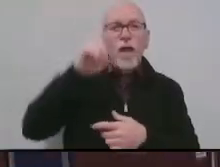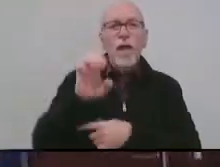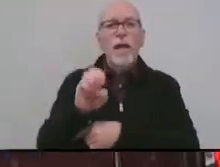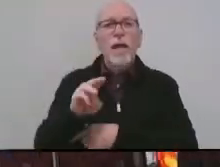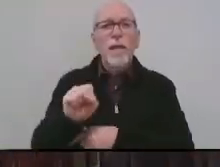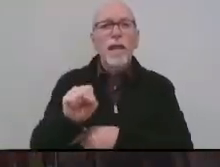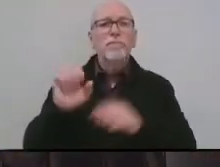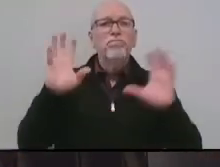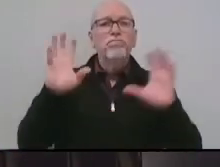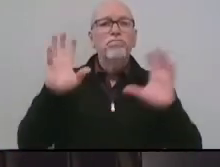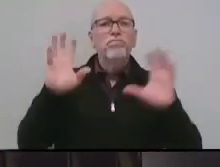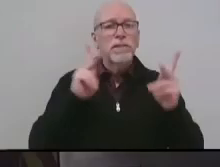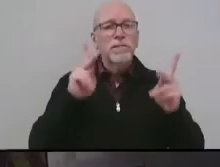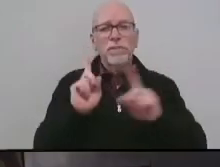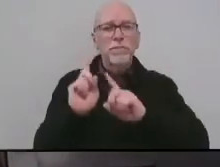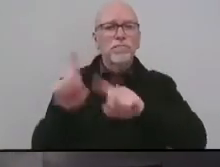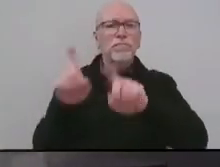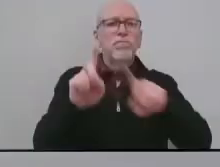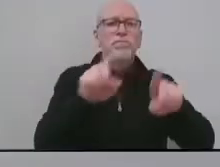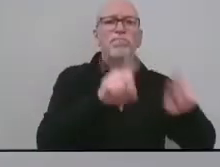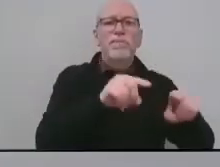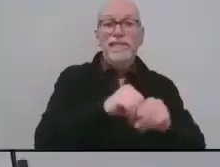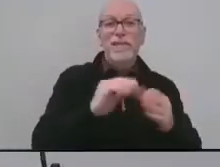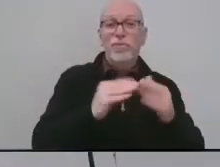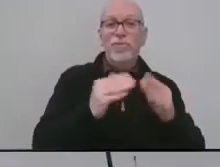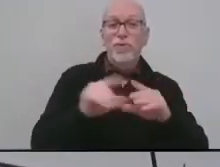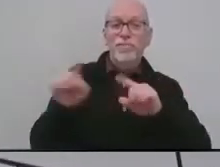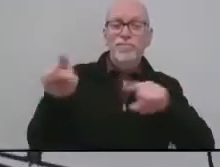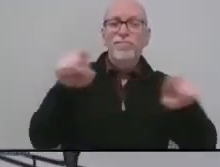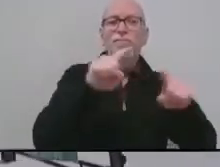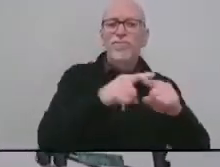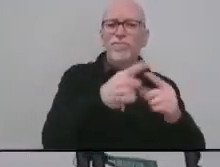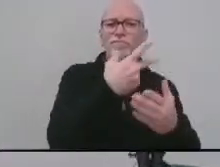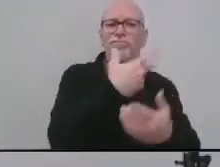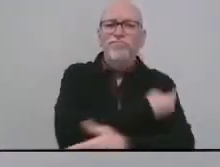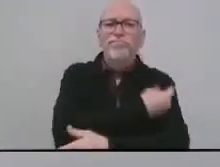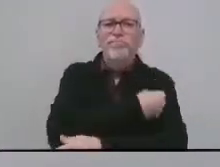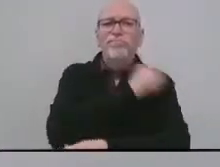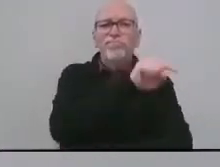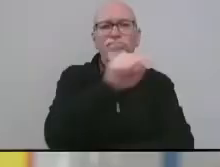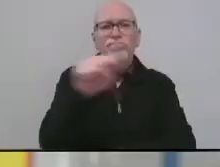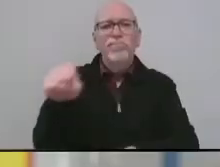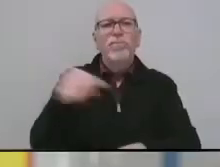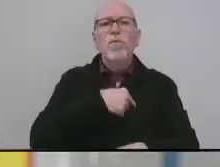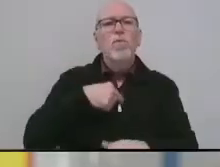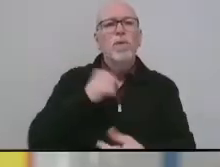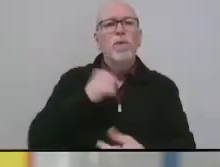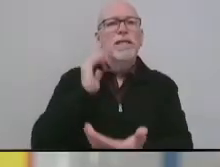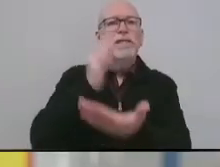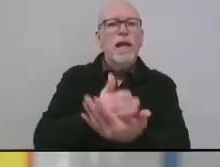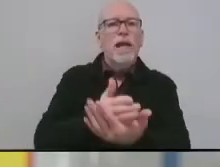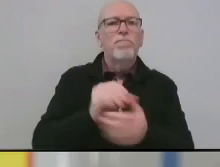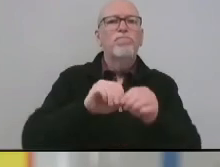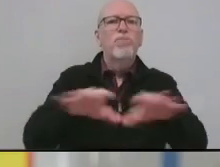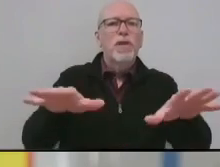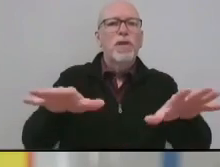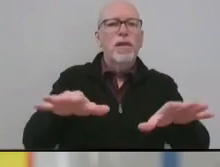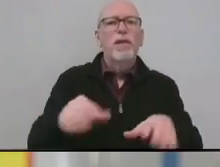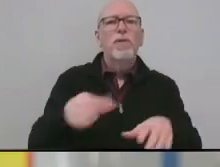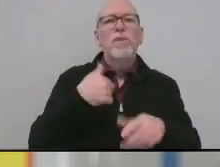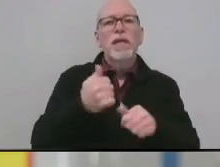the communities to get this vaccine so that we can stop the spread and we can get more